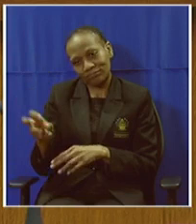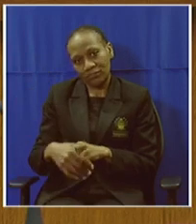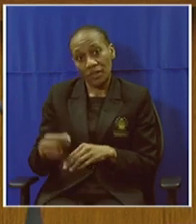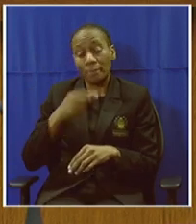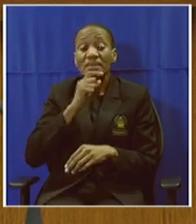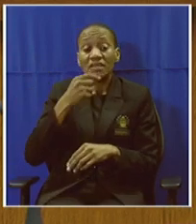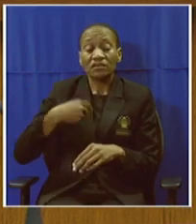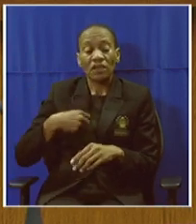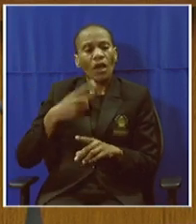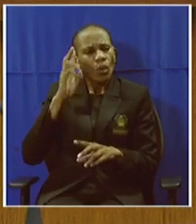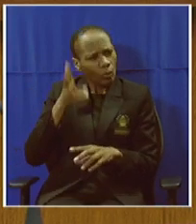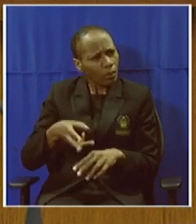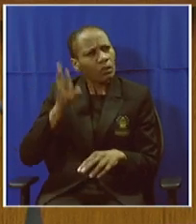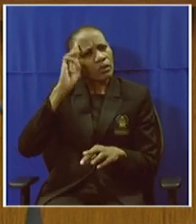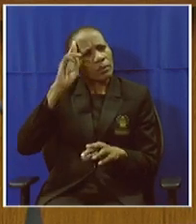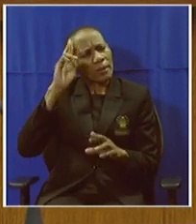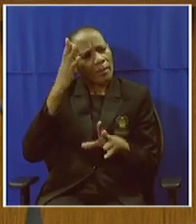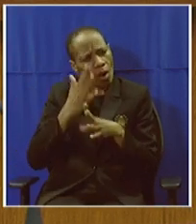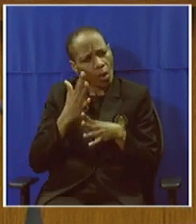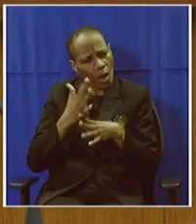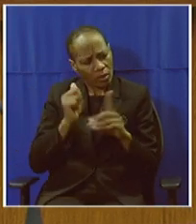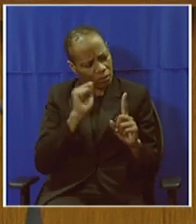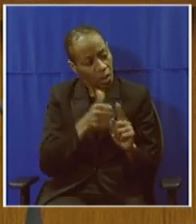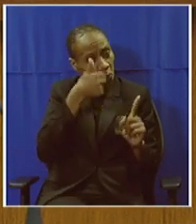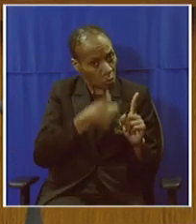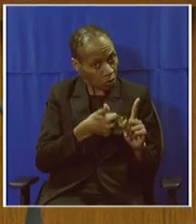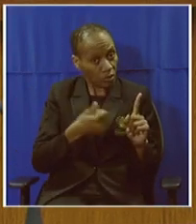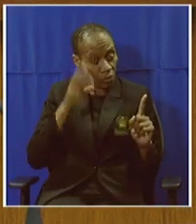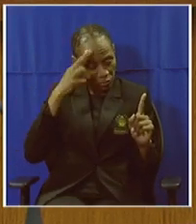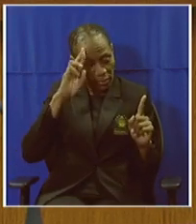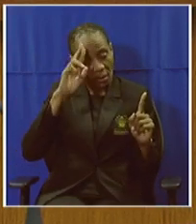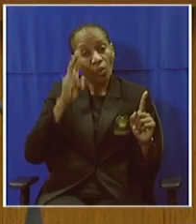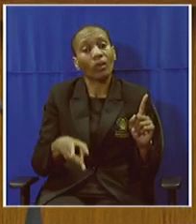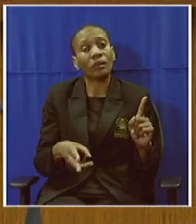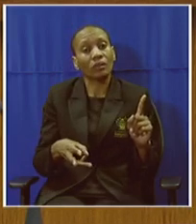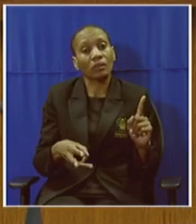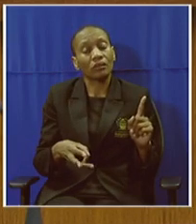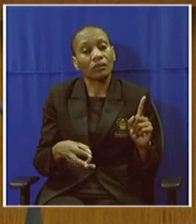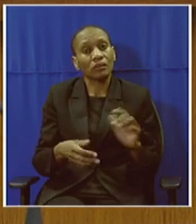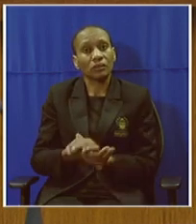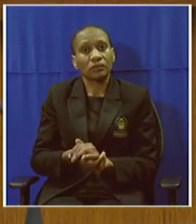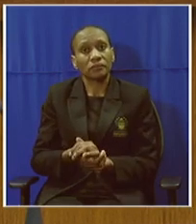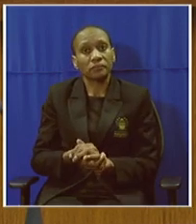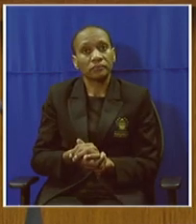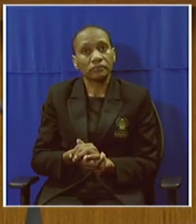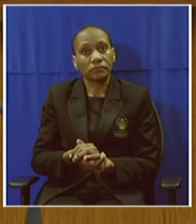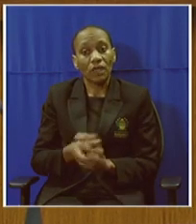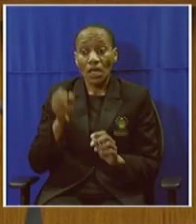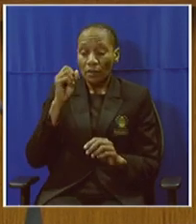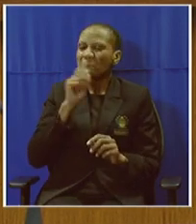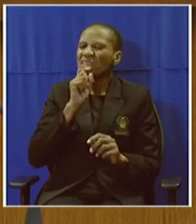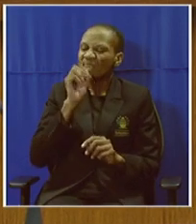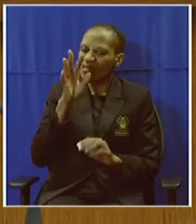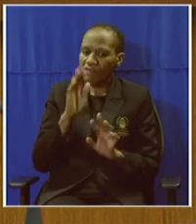the bad that did, but the good. That is why I'm saying I'm against that what Shakespeare is saying, that now we should bury